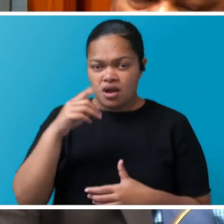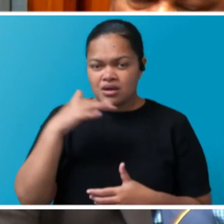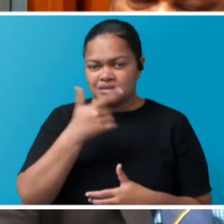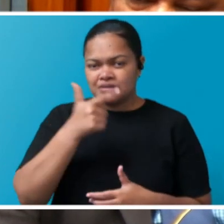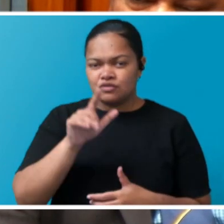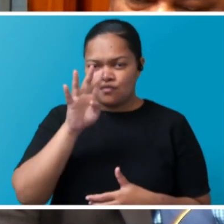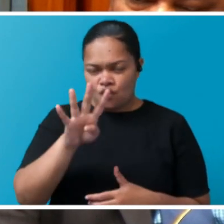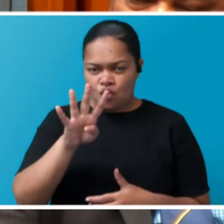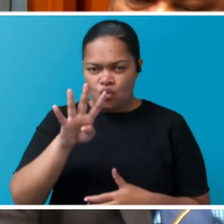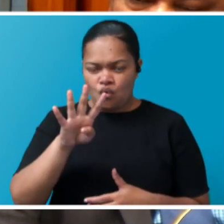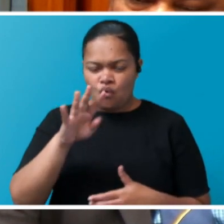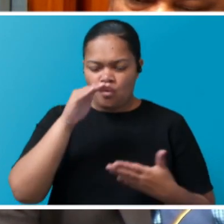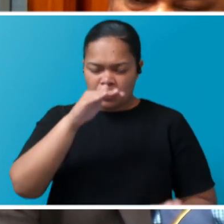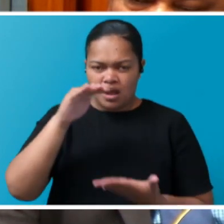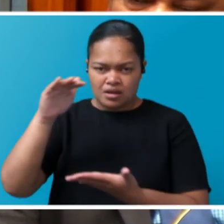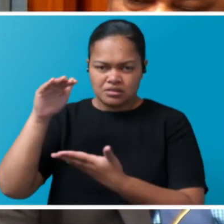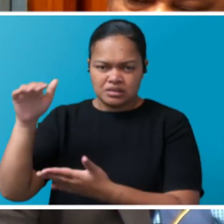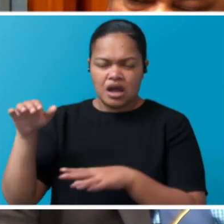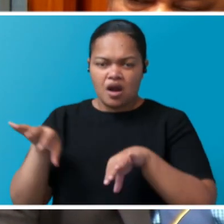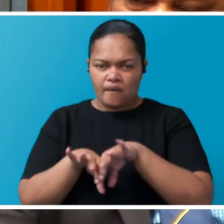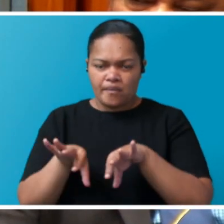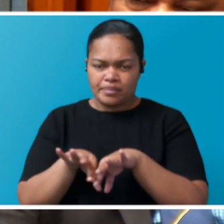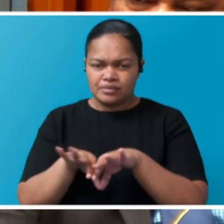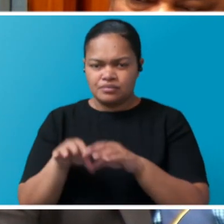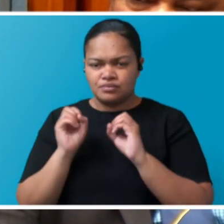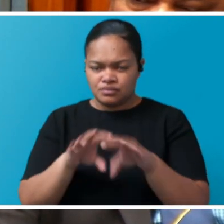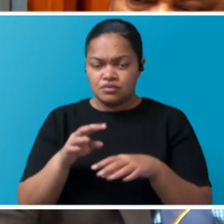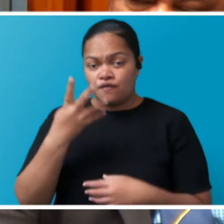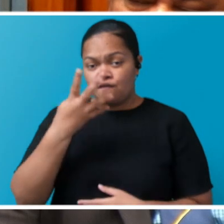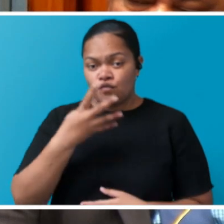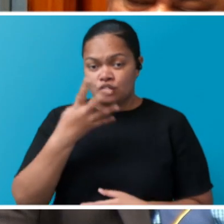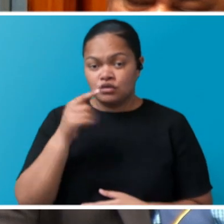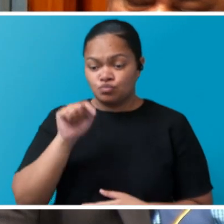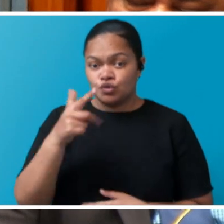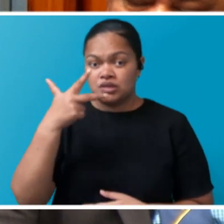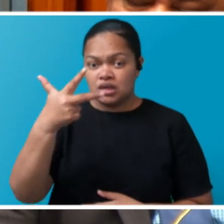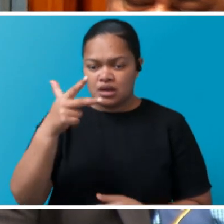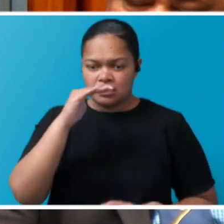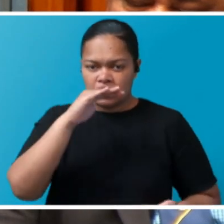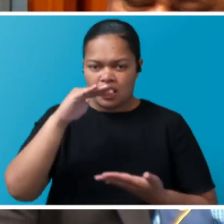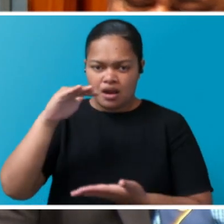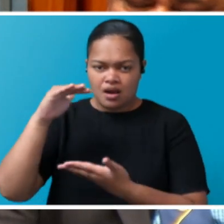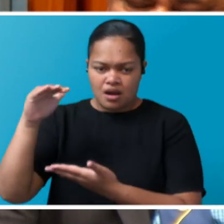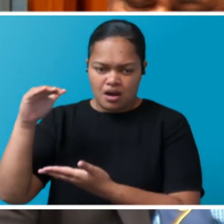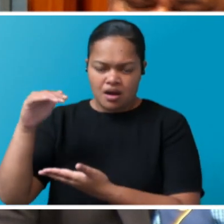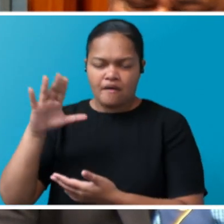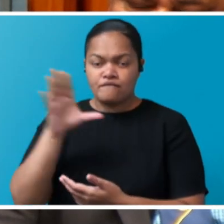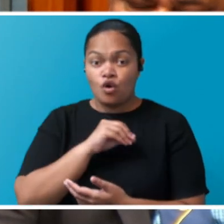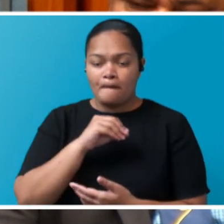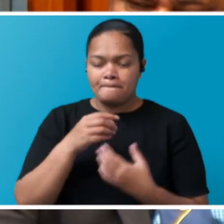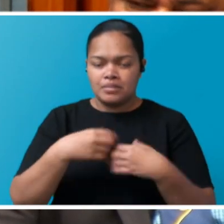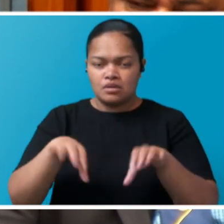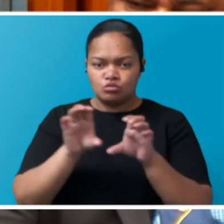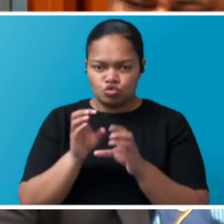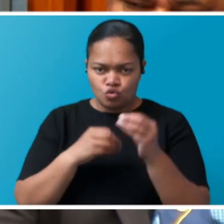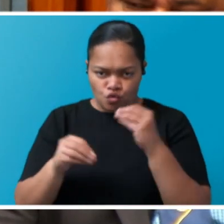collected, composted, and sold 14.8 tons of compost from the council office, generating